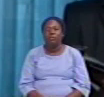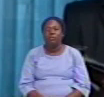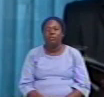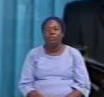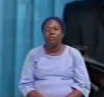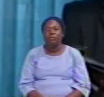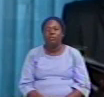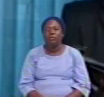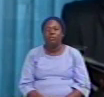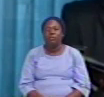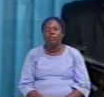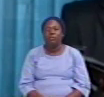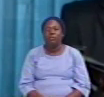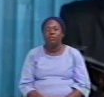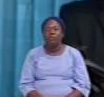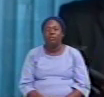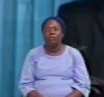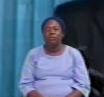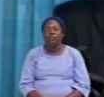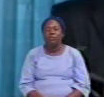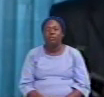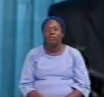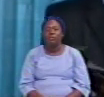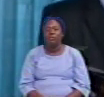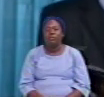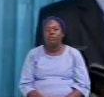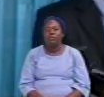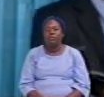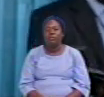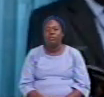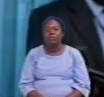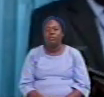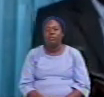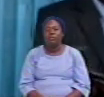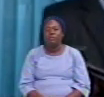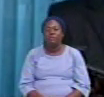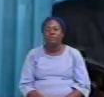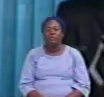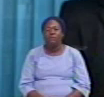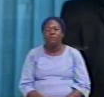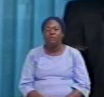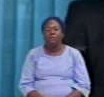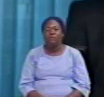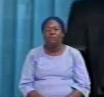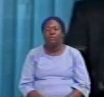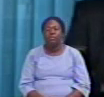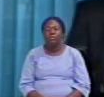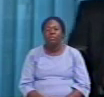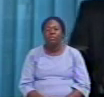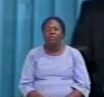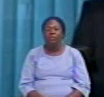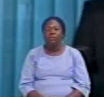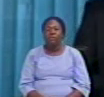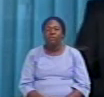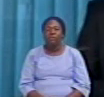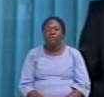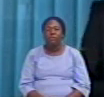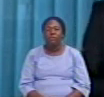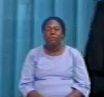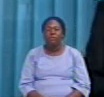Oh, how I love Jesus. Oh, how I love Jesus. Oh, how I love